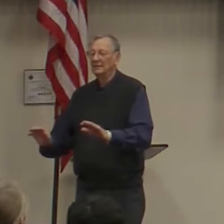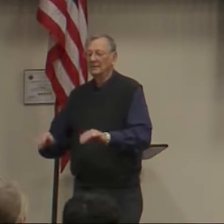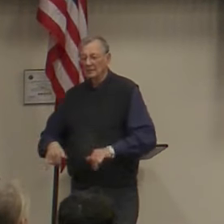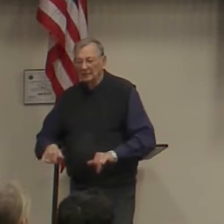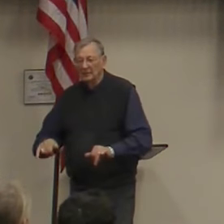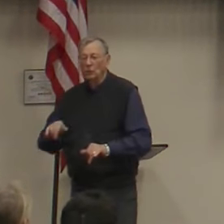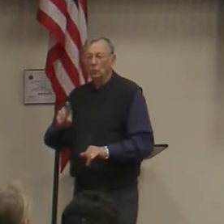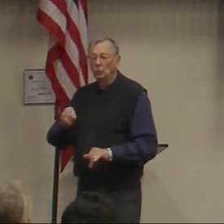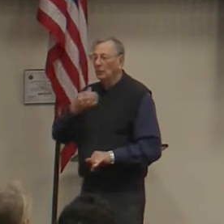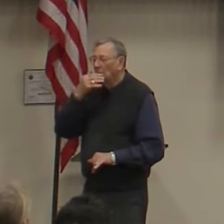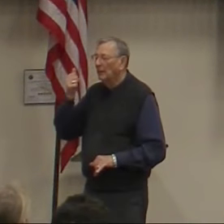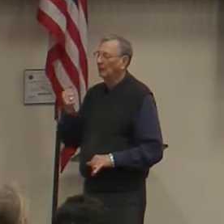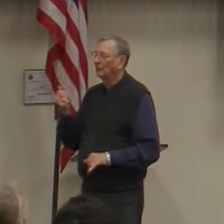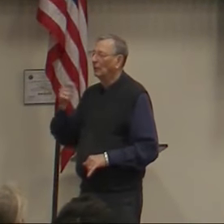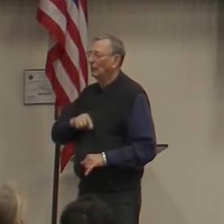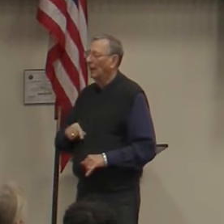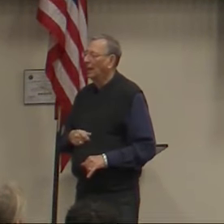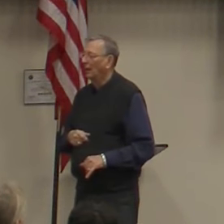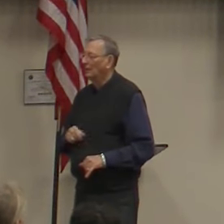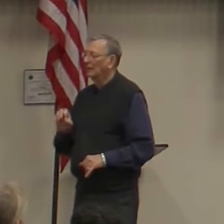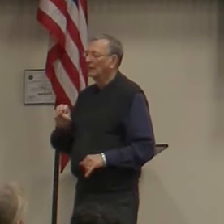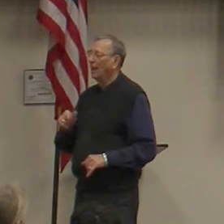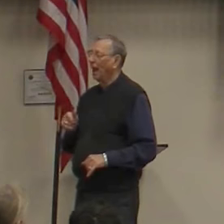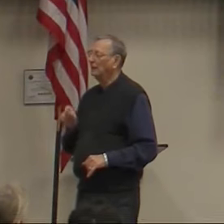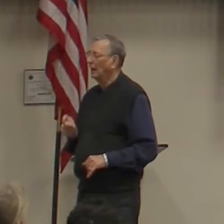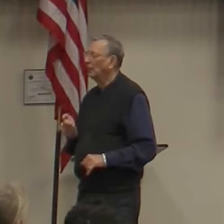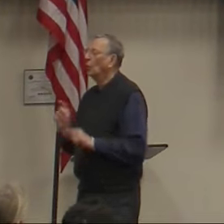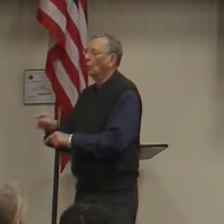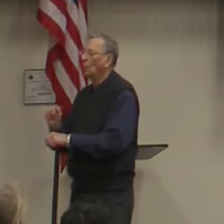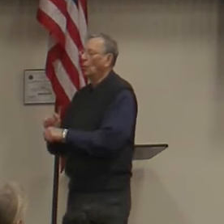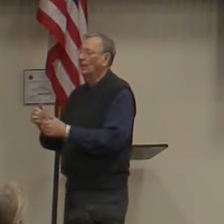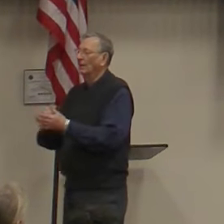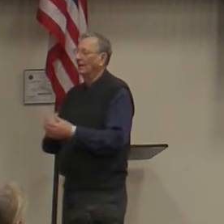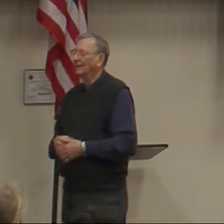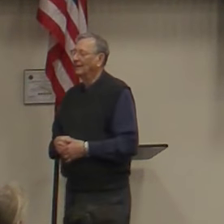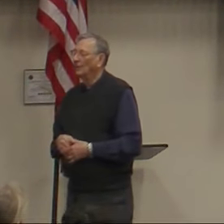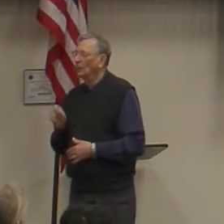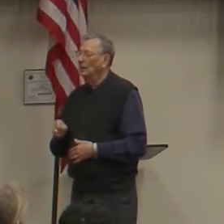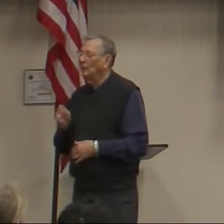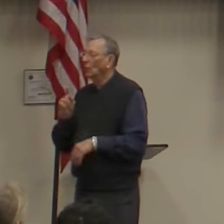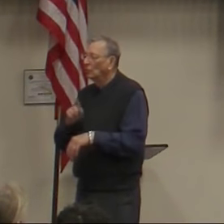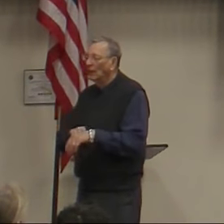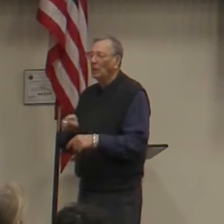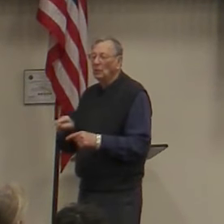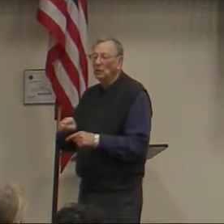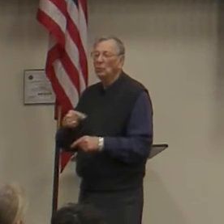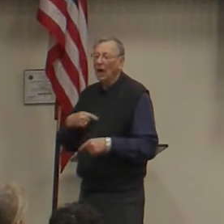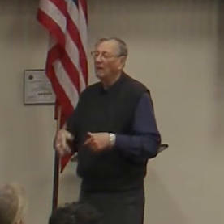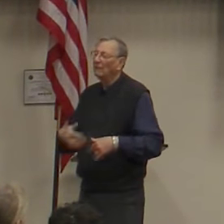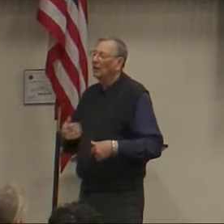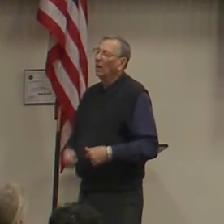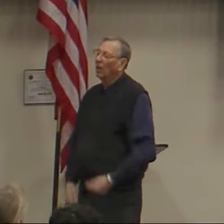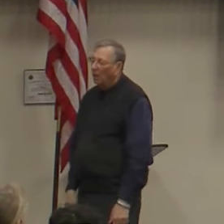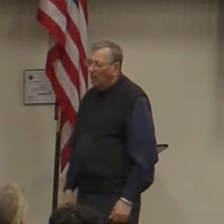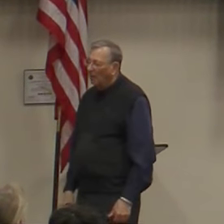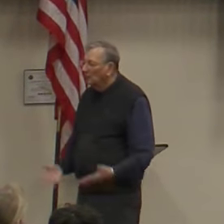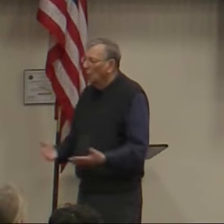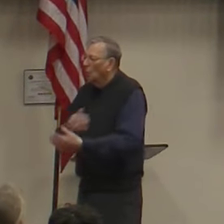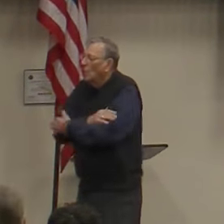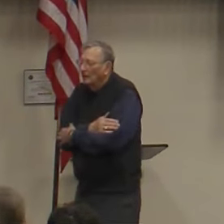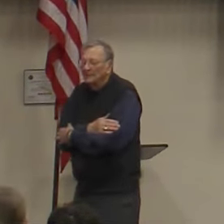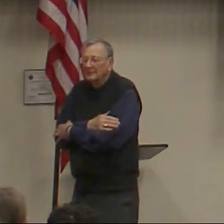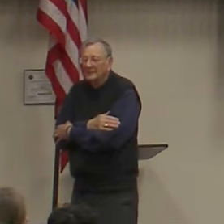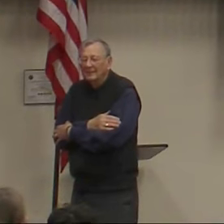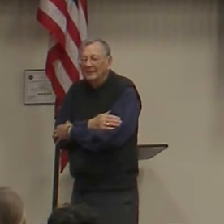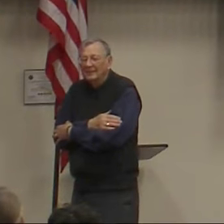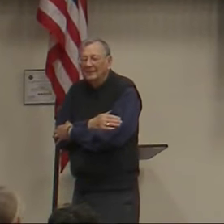our best for God, and Elijah certainly did. But we also need, in those moments where we can, we need to rest up. We need to